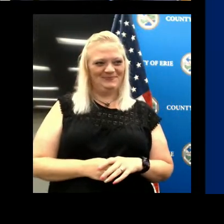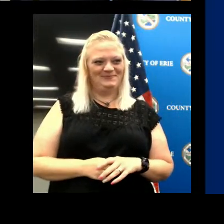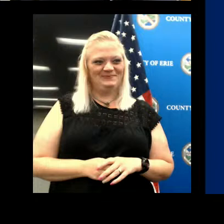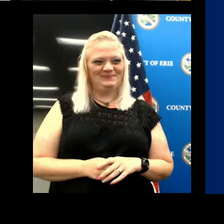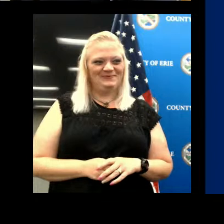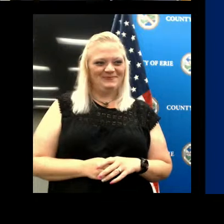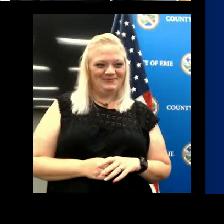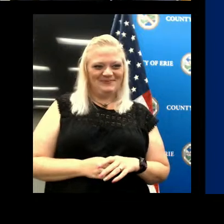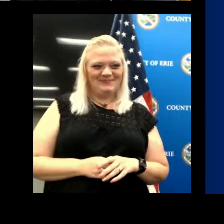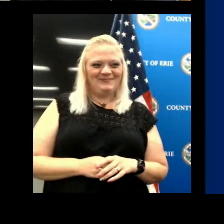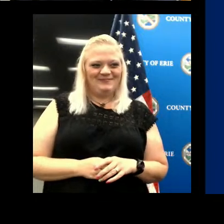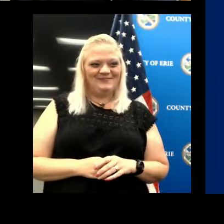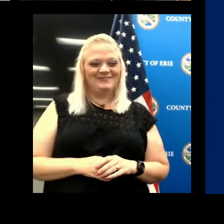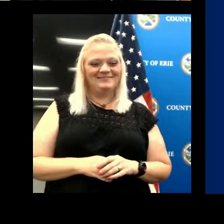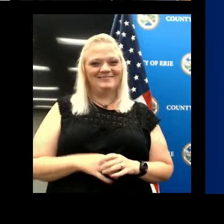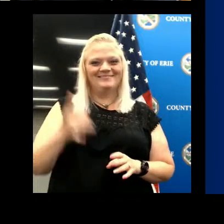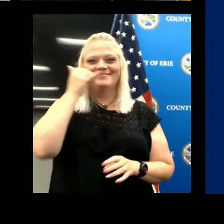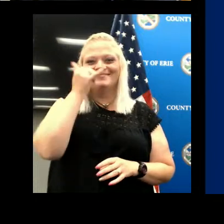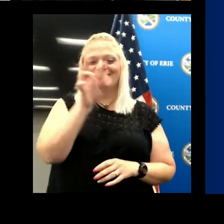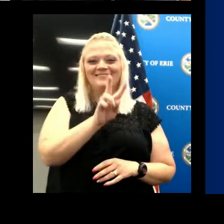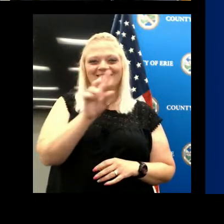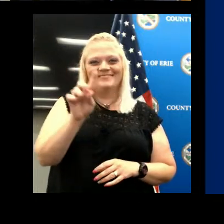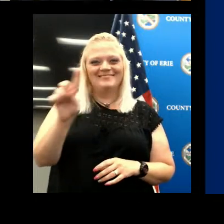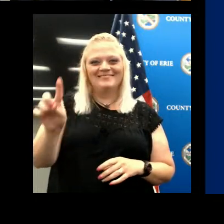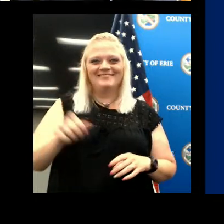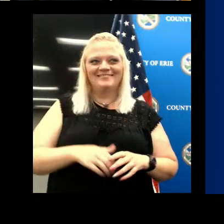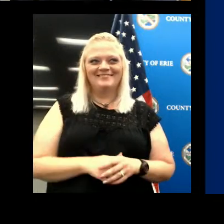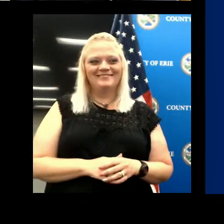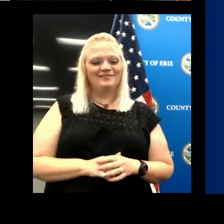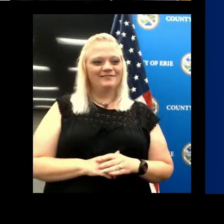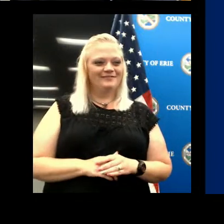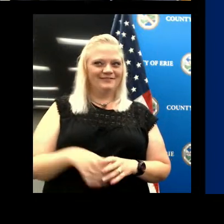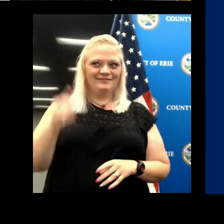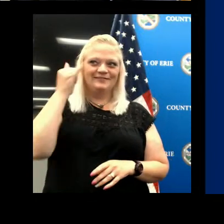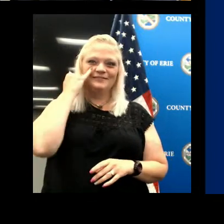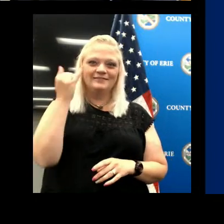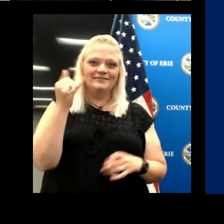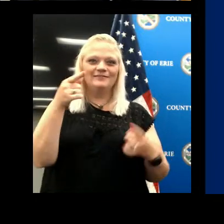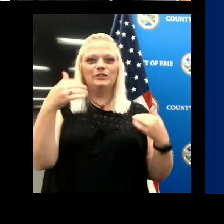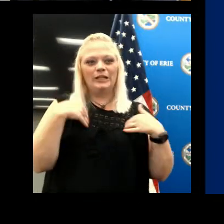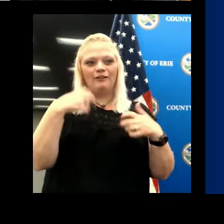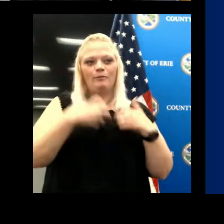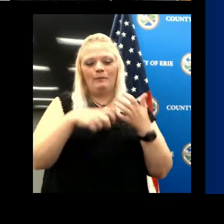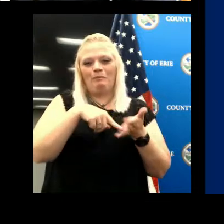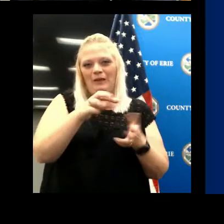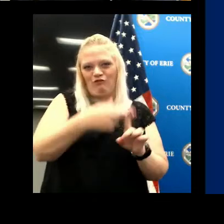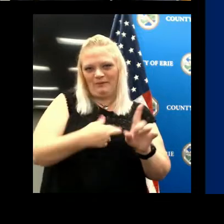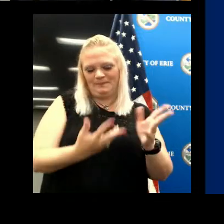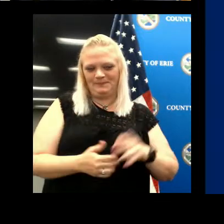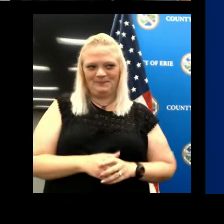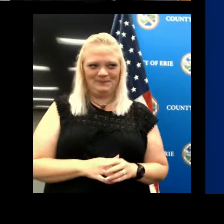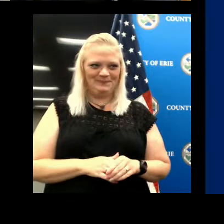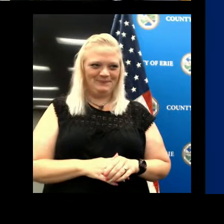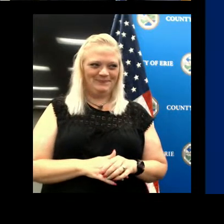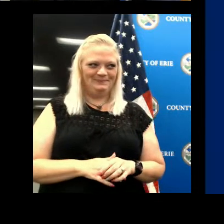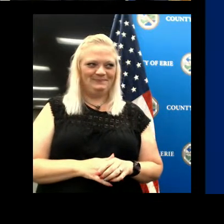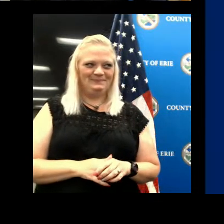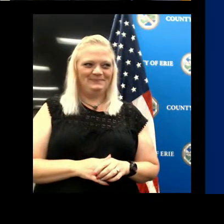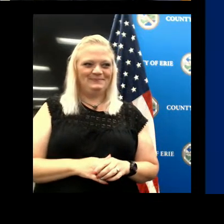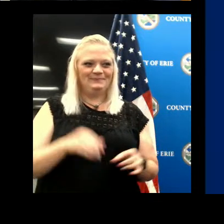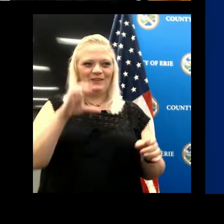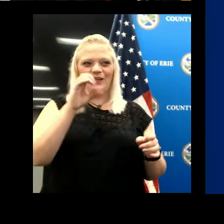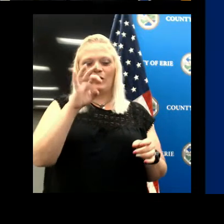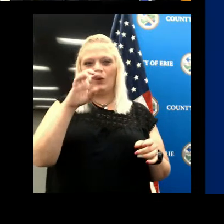So where I was, 211, call 211 if you are having trouble paying your rent.